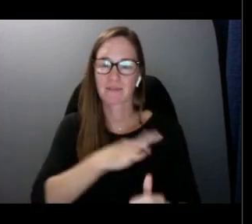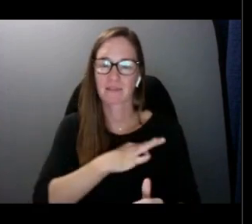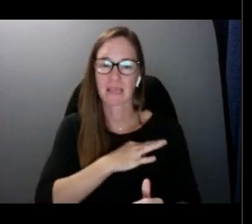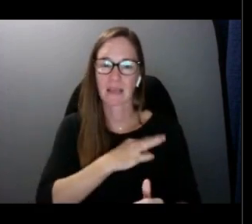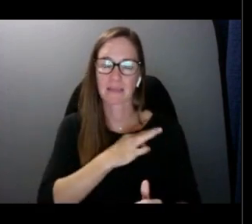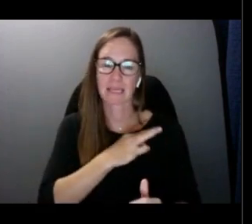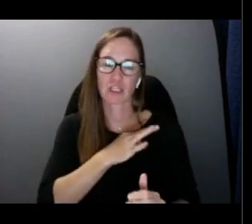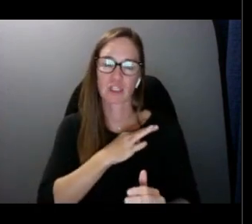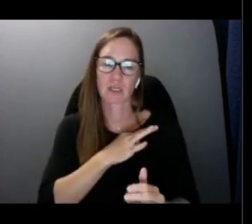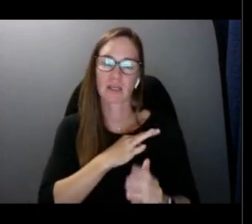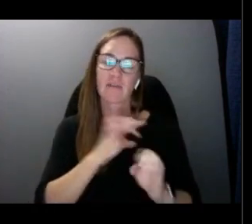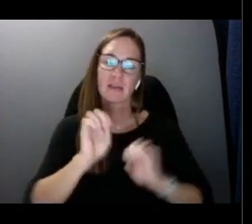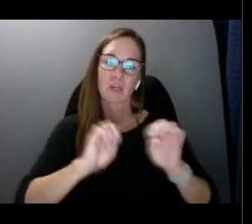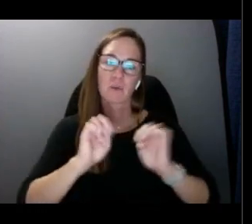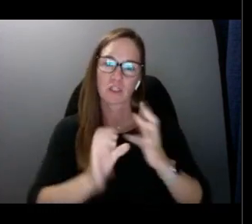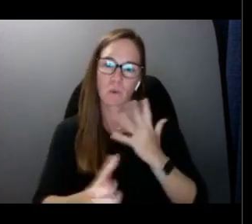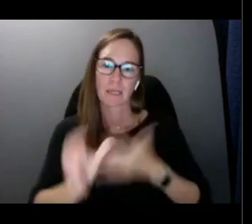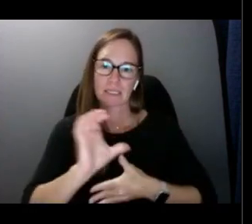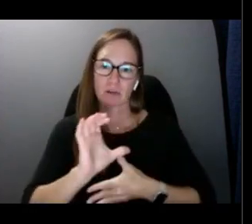evaluation criteria?